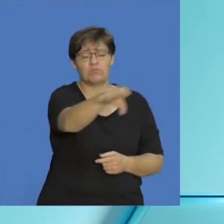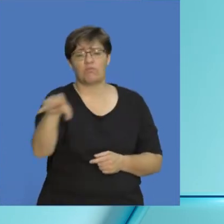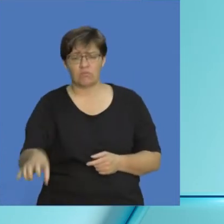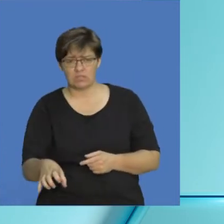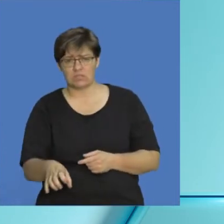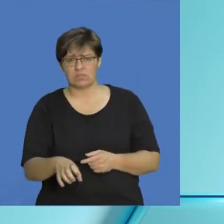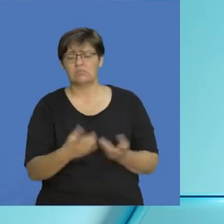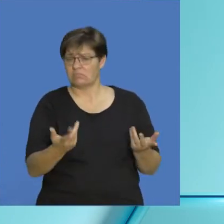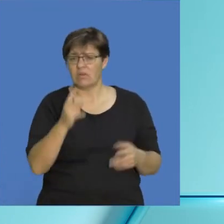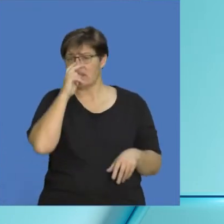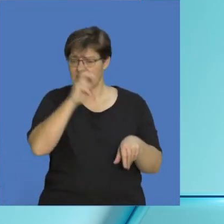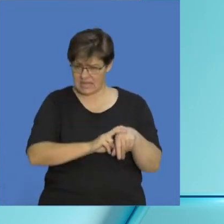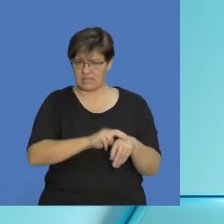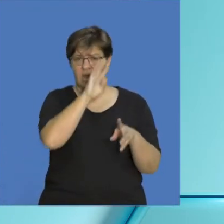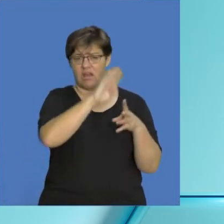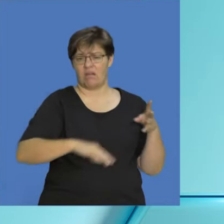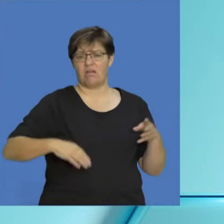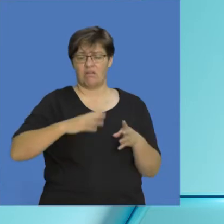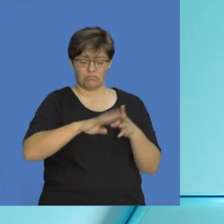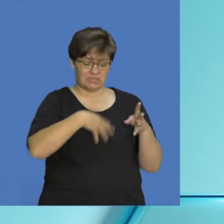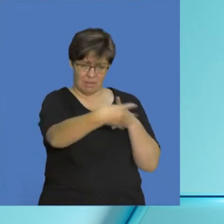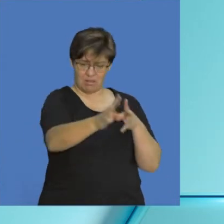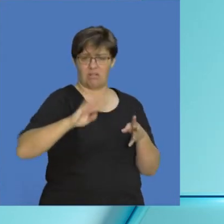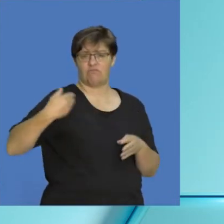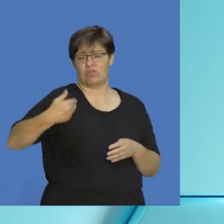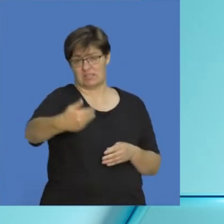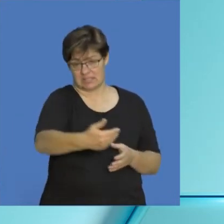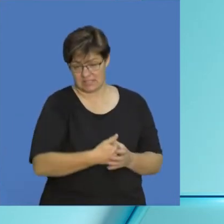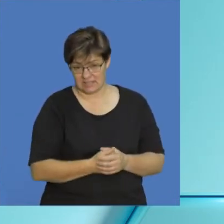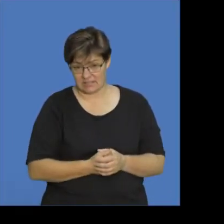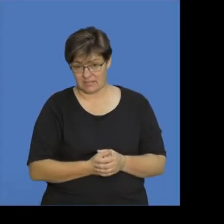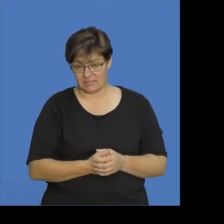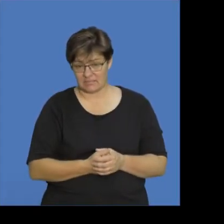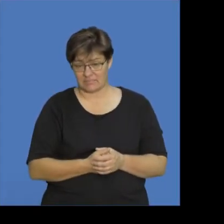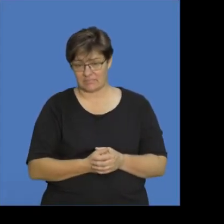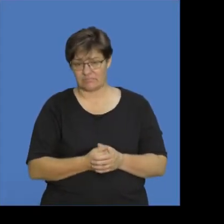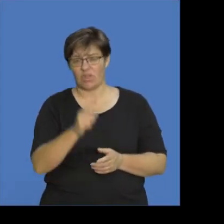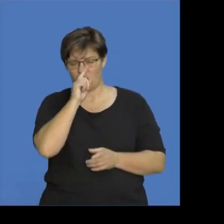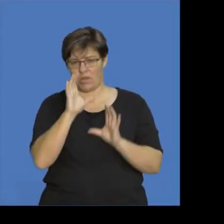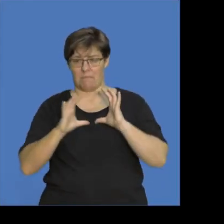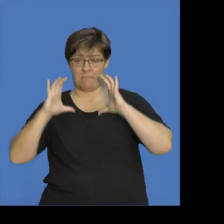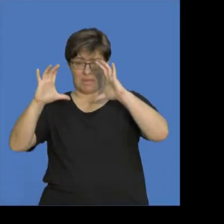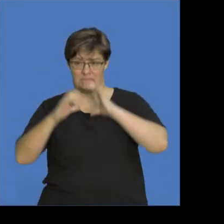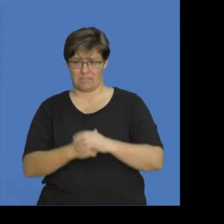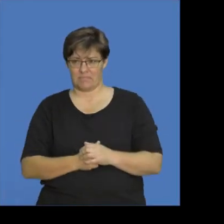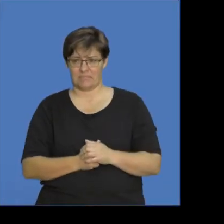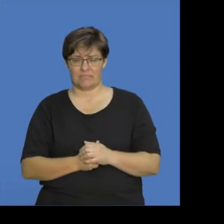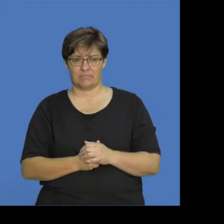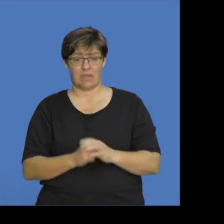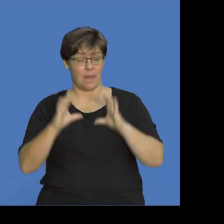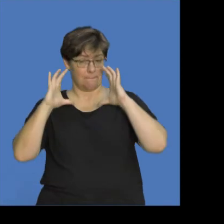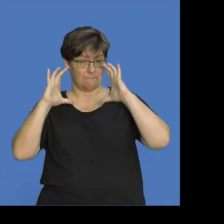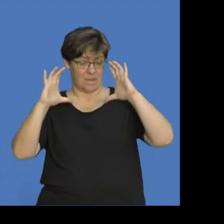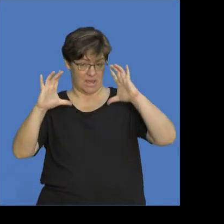So it's better to have a frequency table also sometimes, okay? So let's look at pie chart. So a